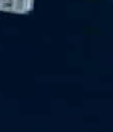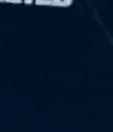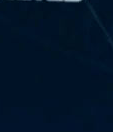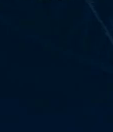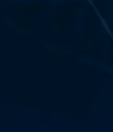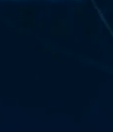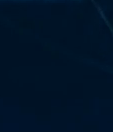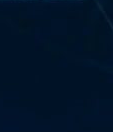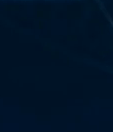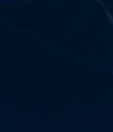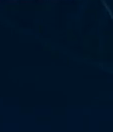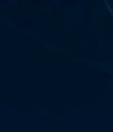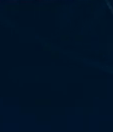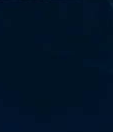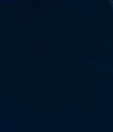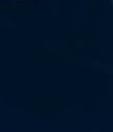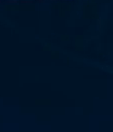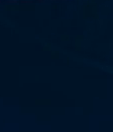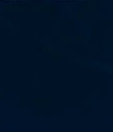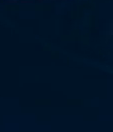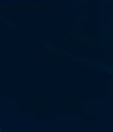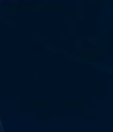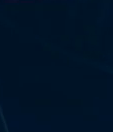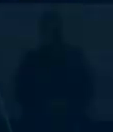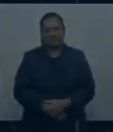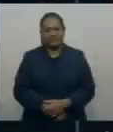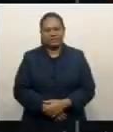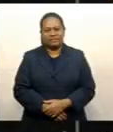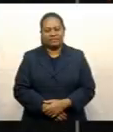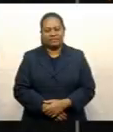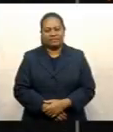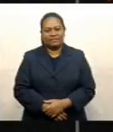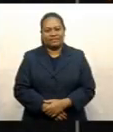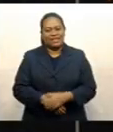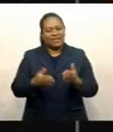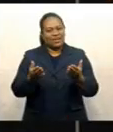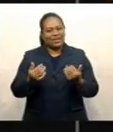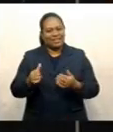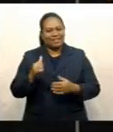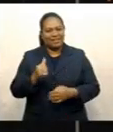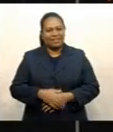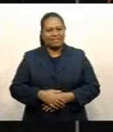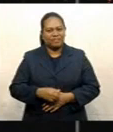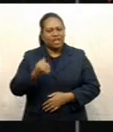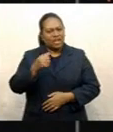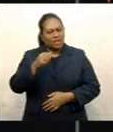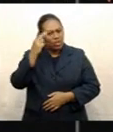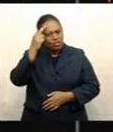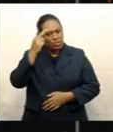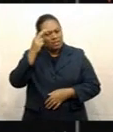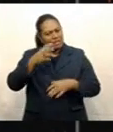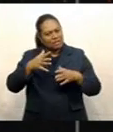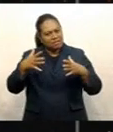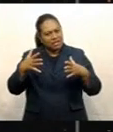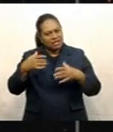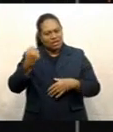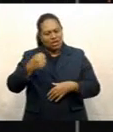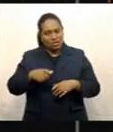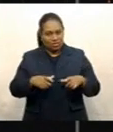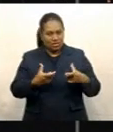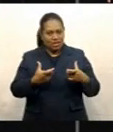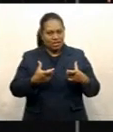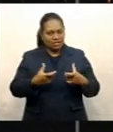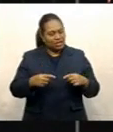Welcome back. No dream is too big and no challenge is